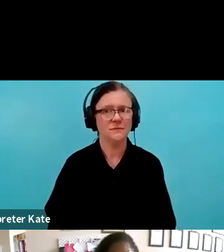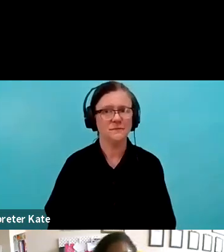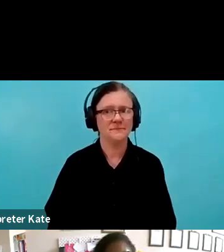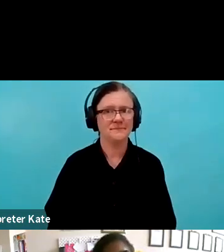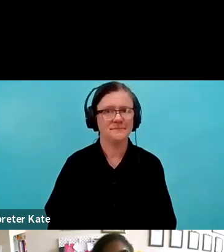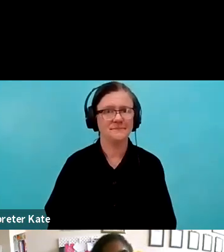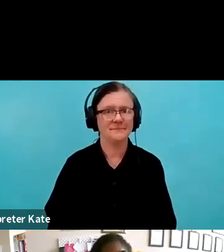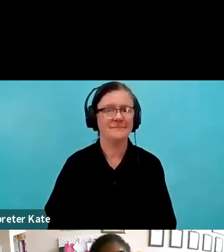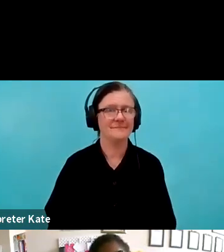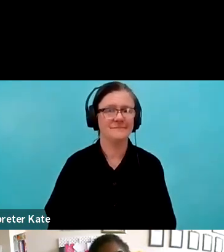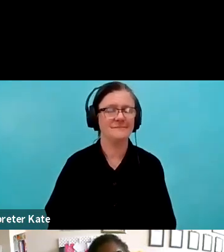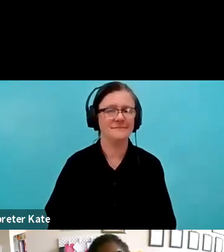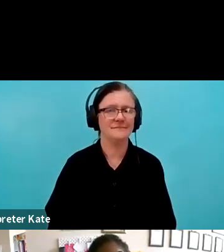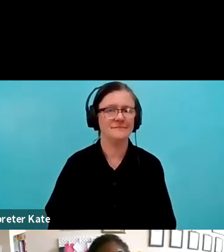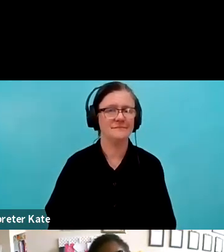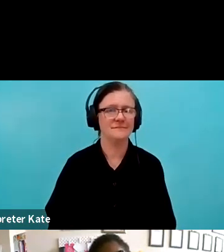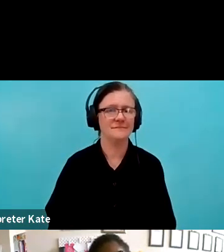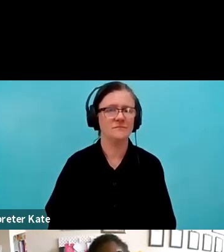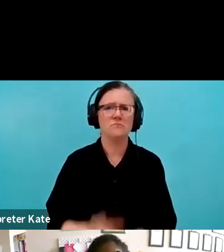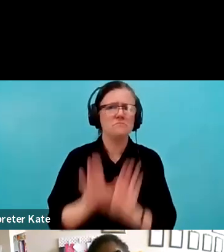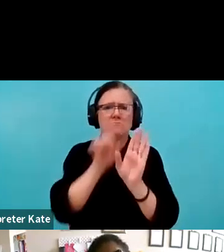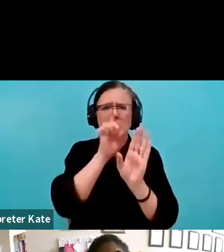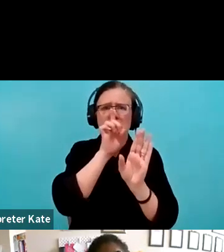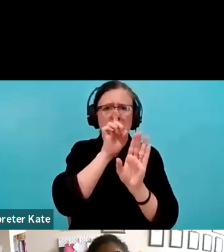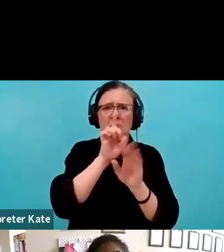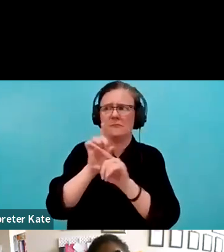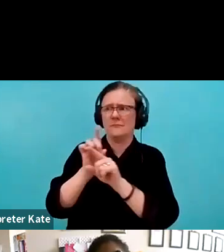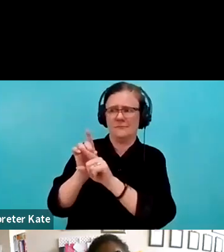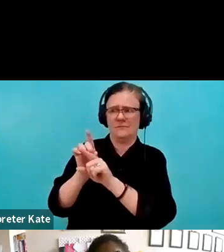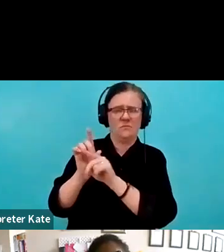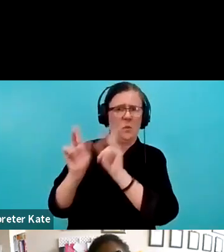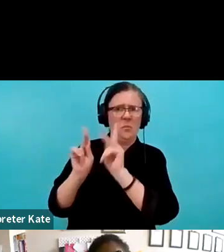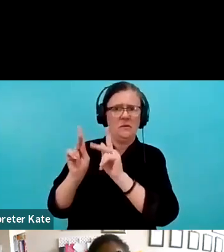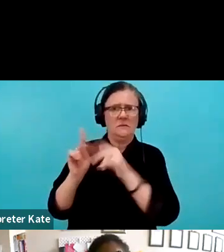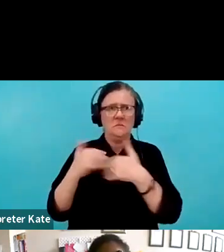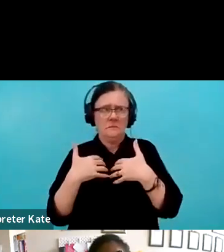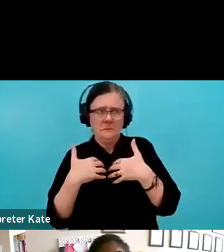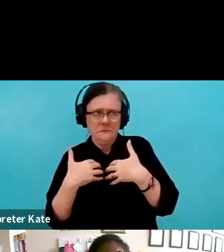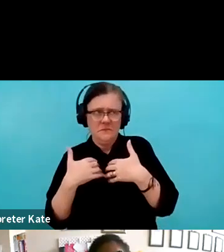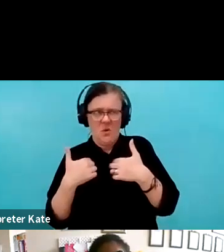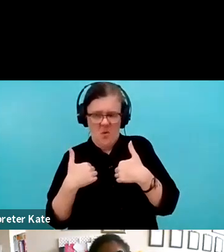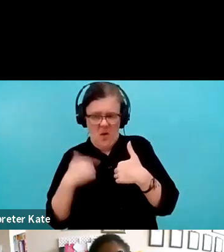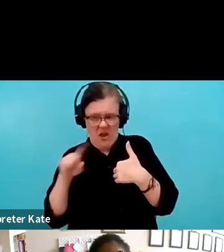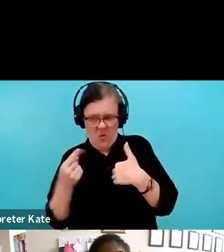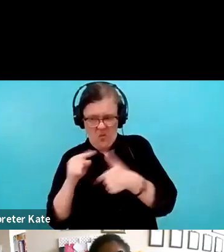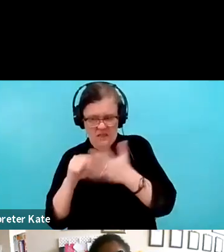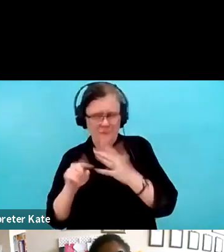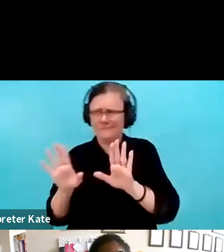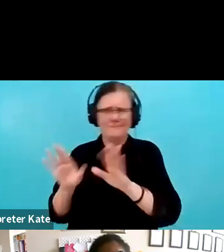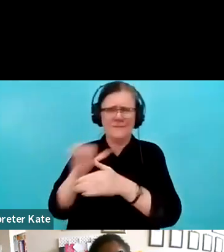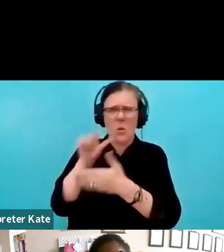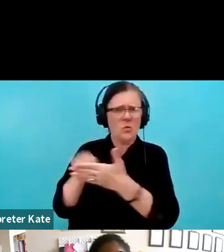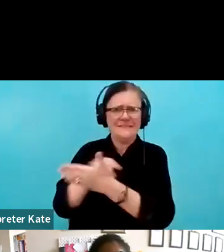So, you know, not necessarily, you know, criticizing someone for doing it a certain way or another. I